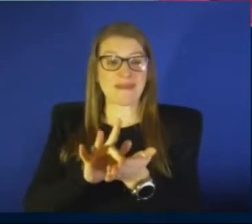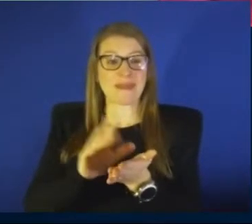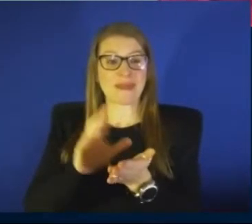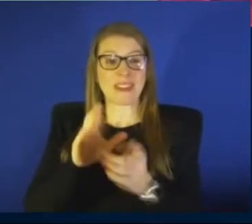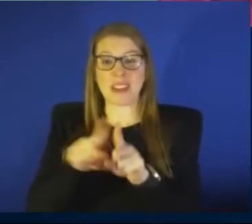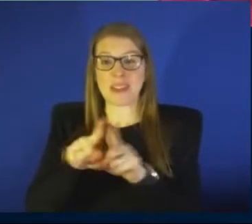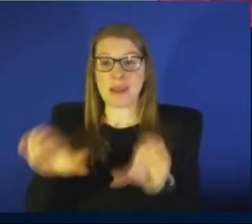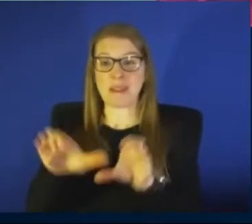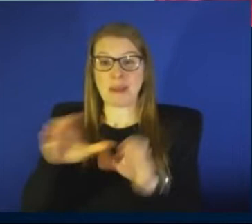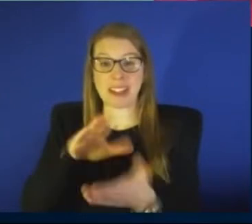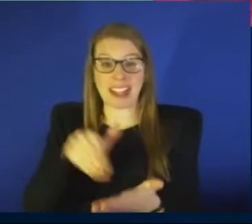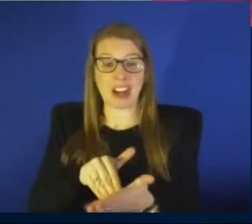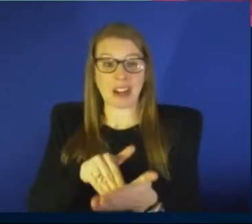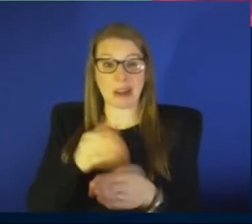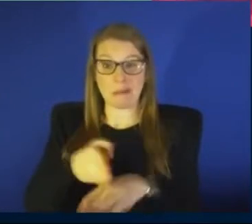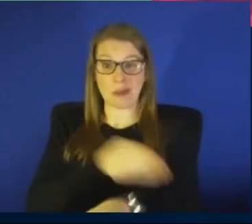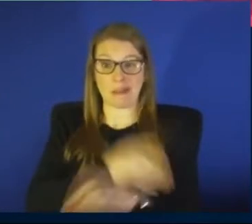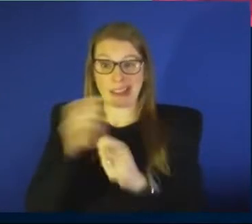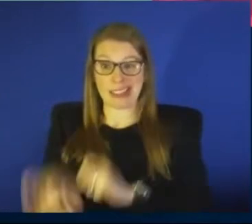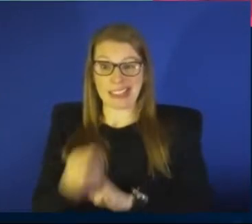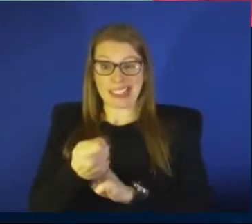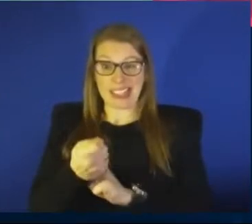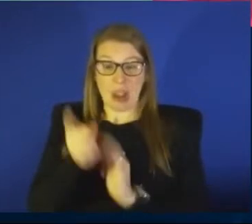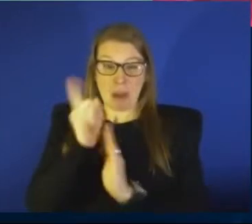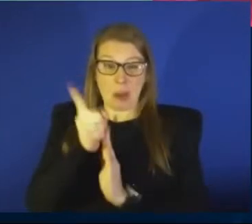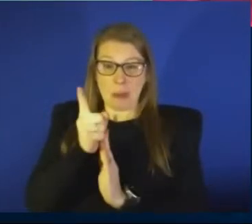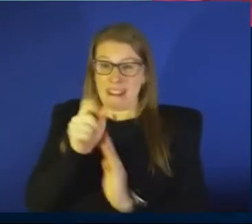wait to see it. This is the moment of truth.